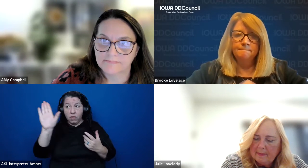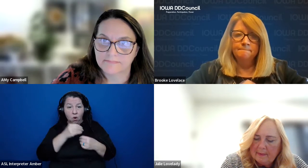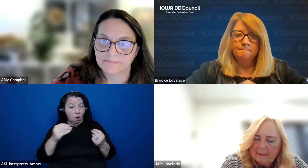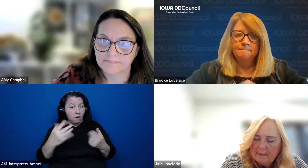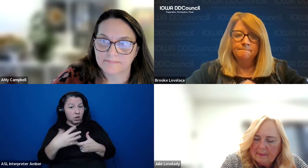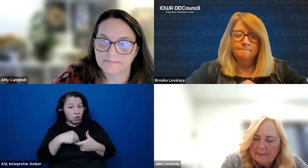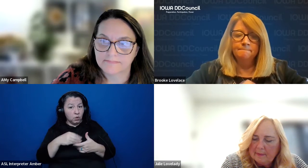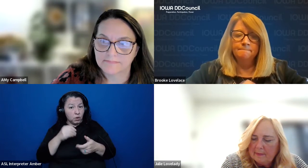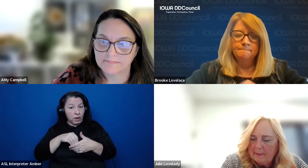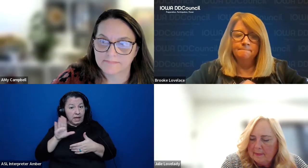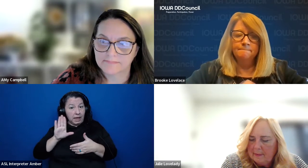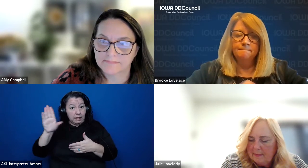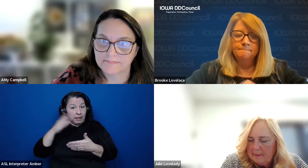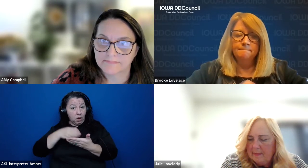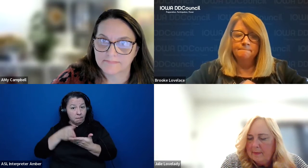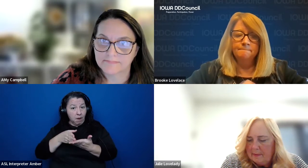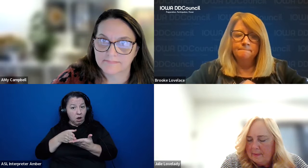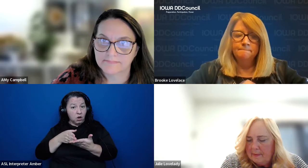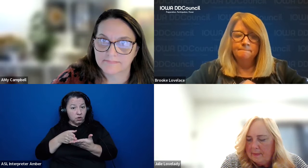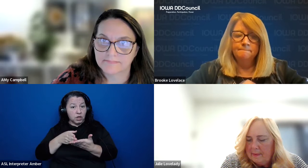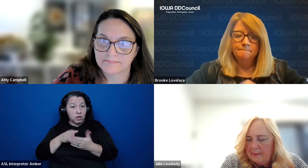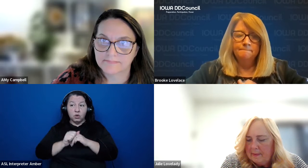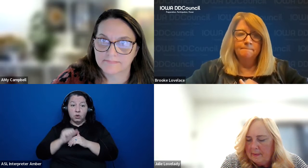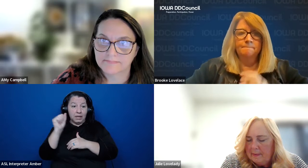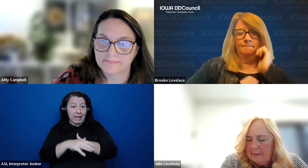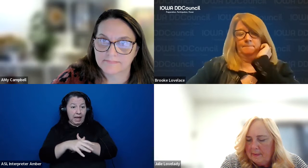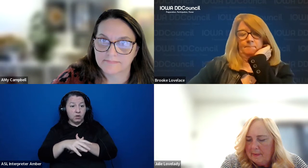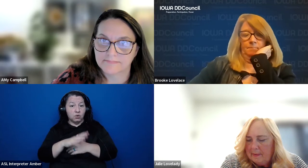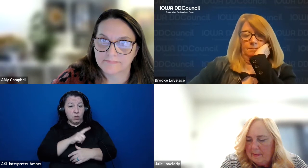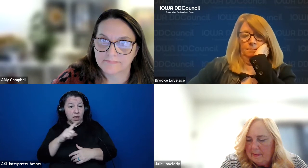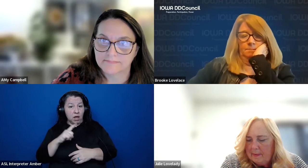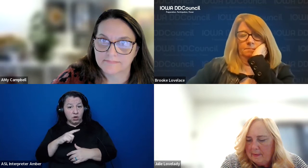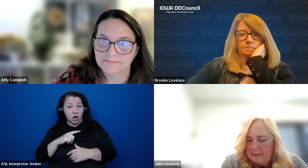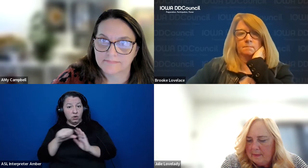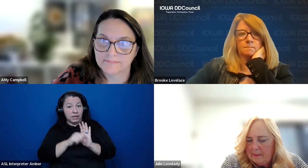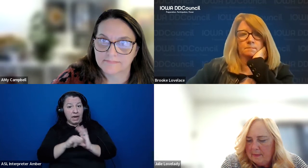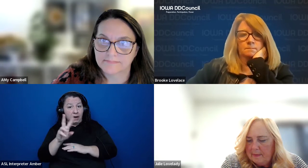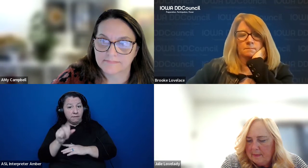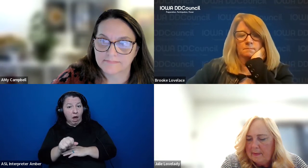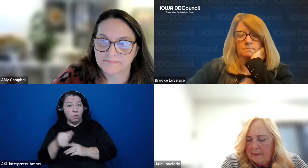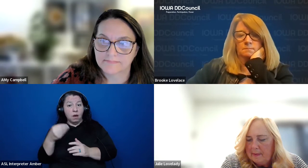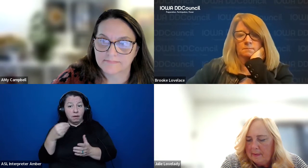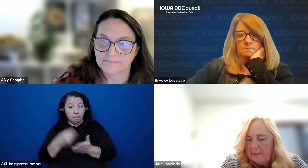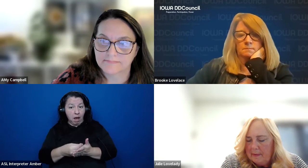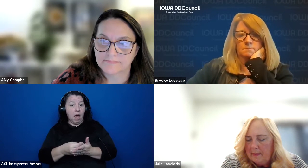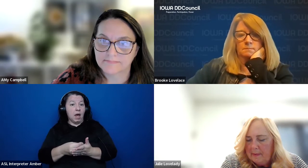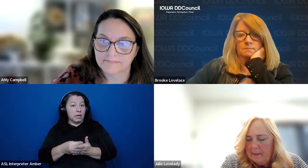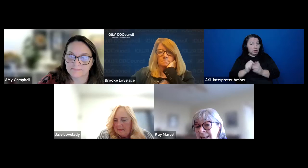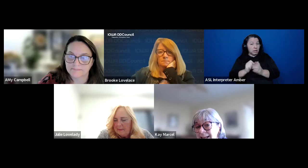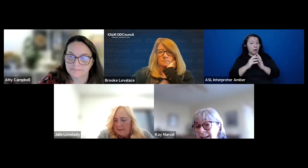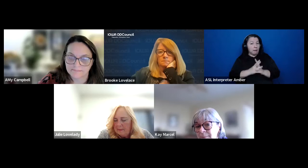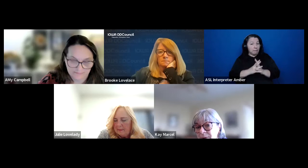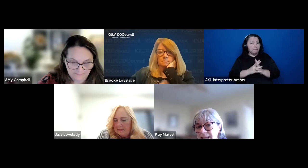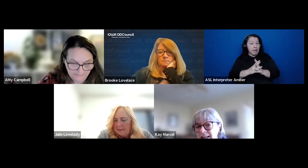their budget to be sent to the legislature funds to implement or to be at